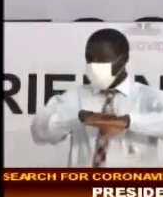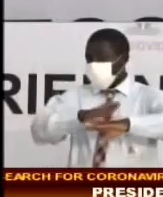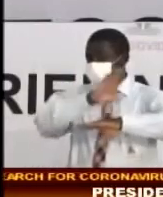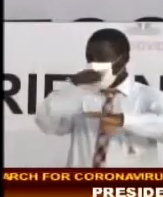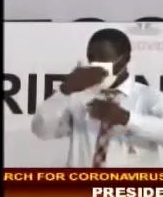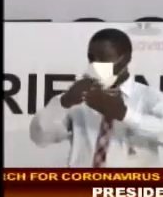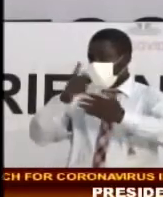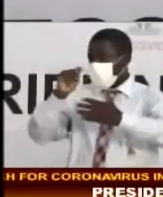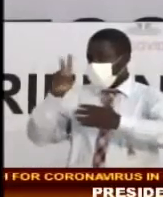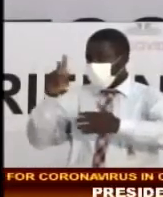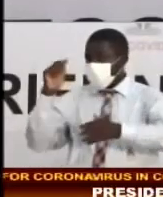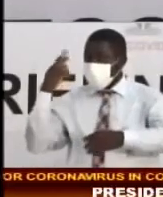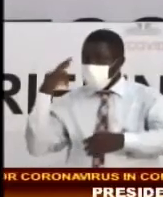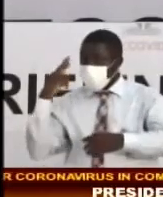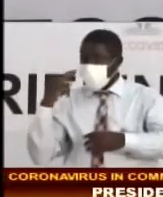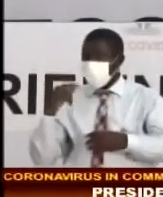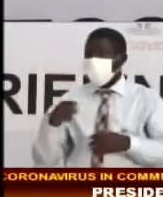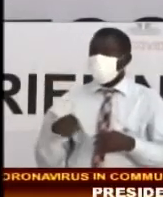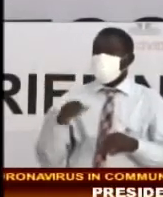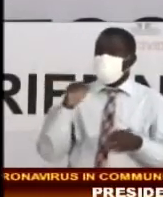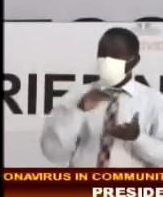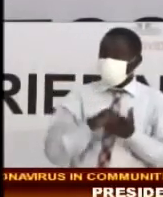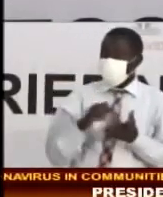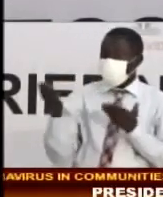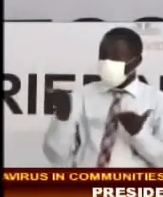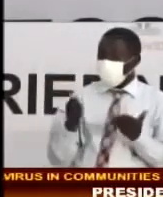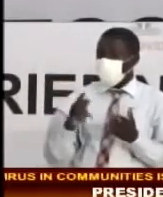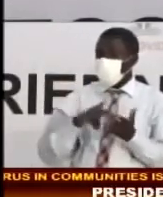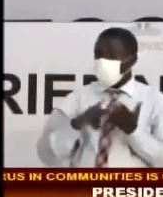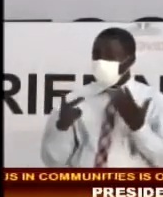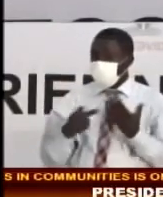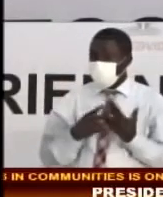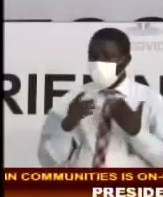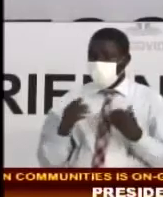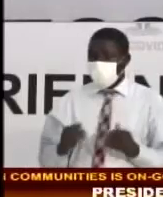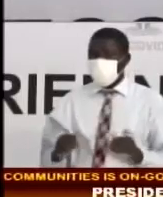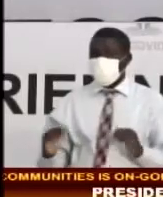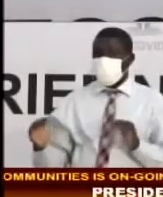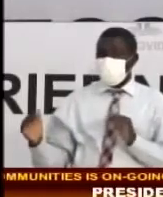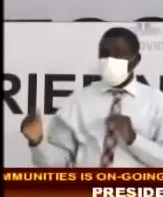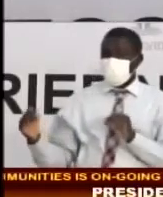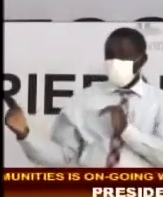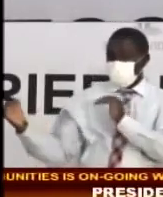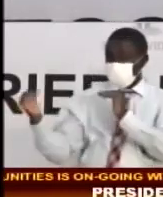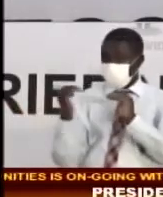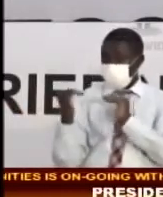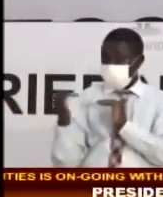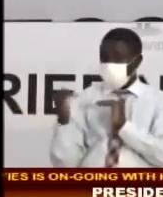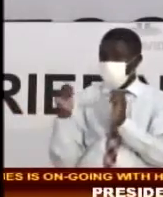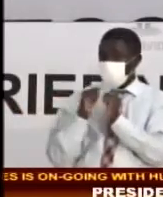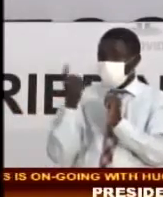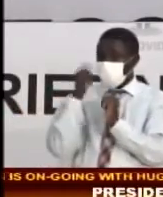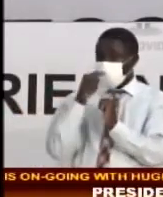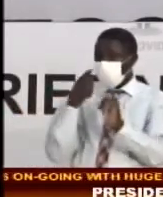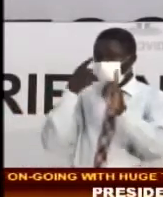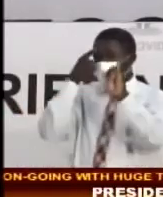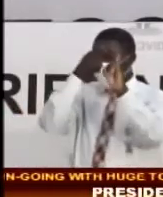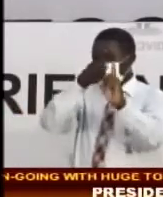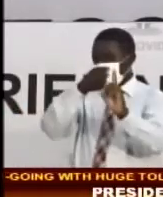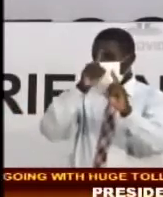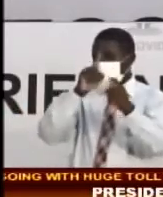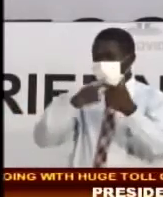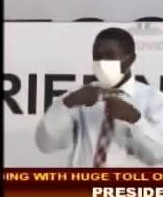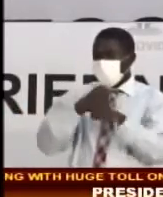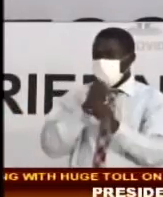their programs panelists in quote with agenda to make reckless